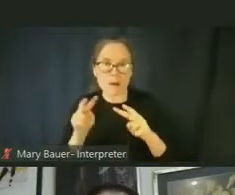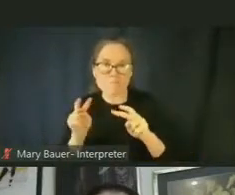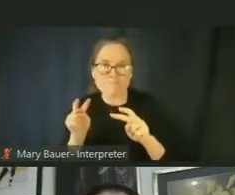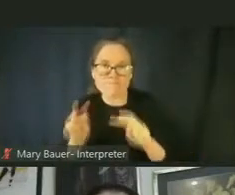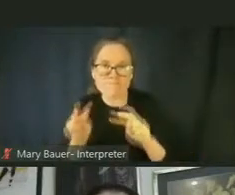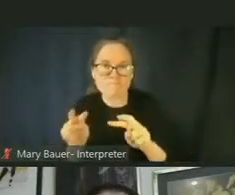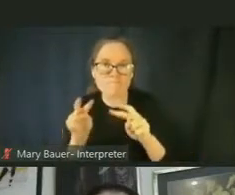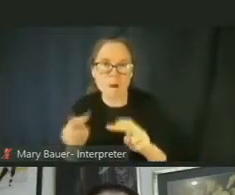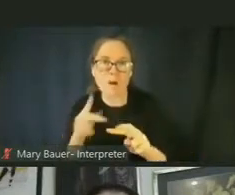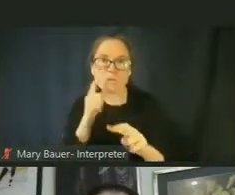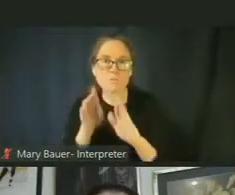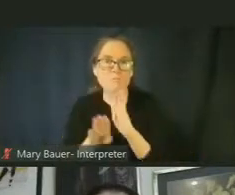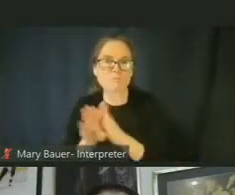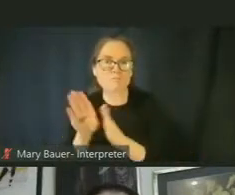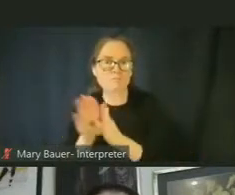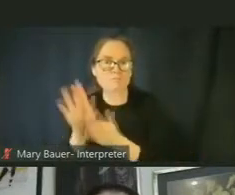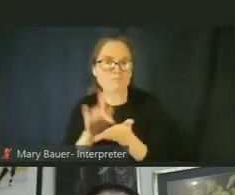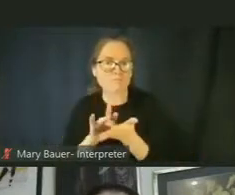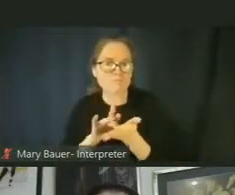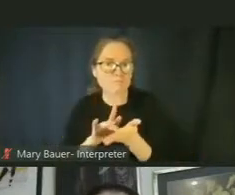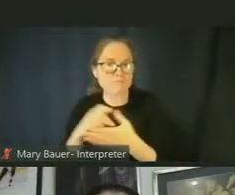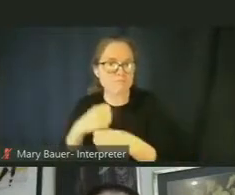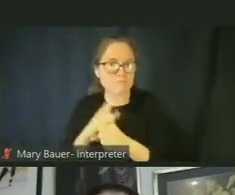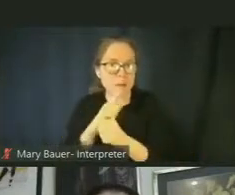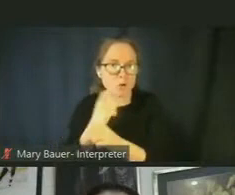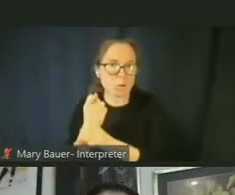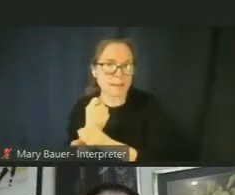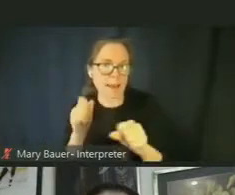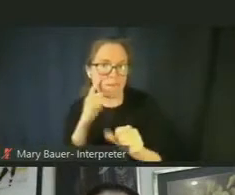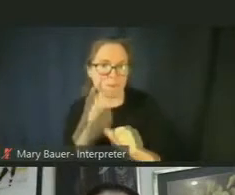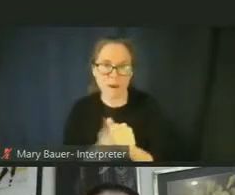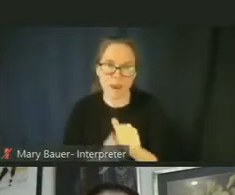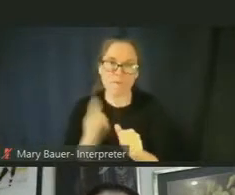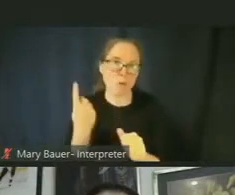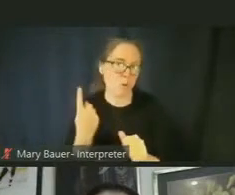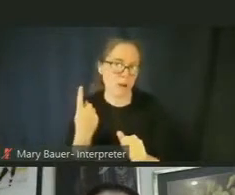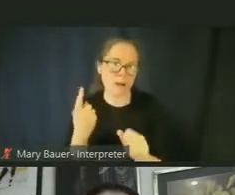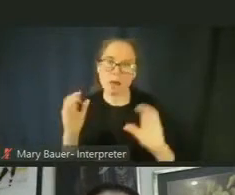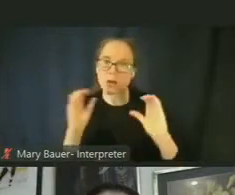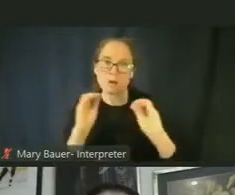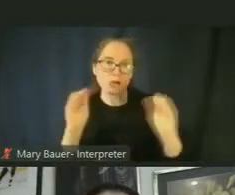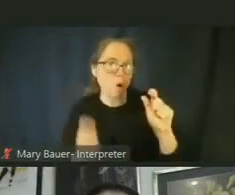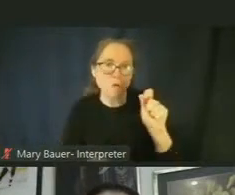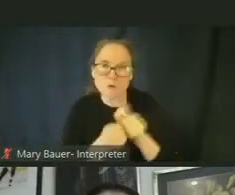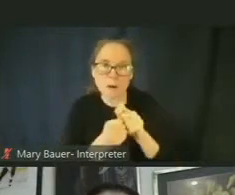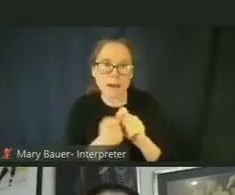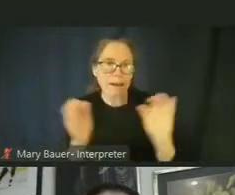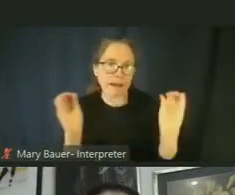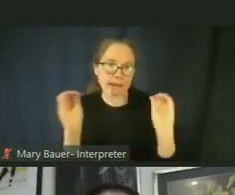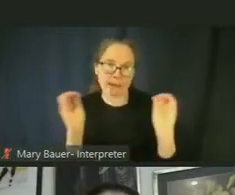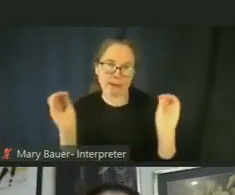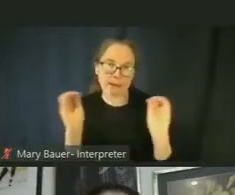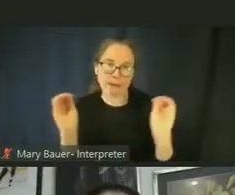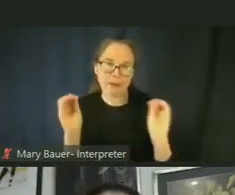to sort of mitigate as much as possible the outcomes that we might have on